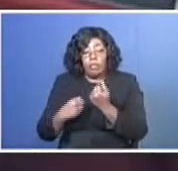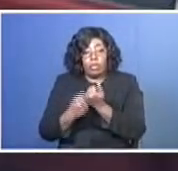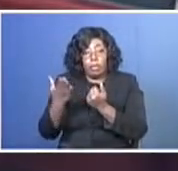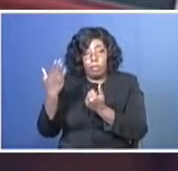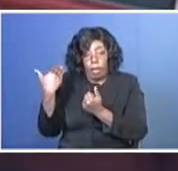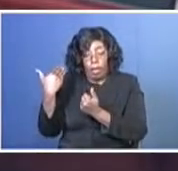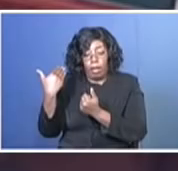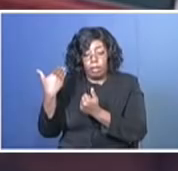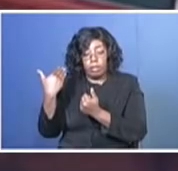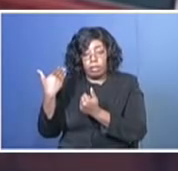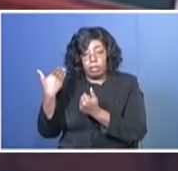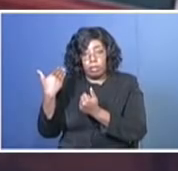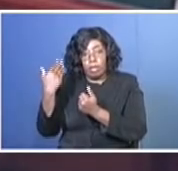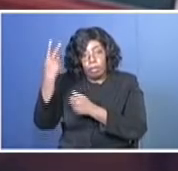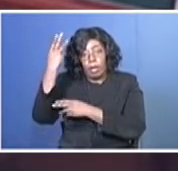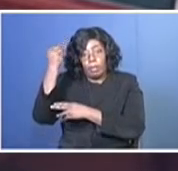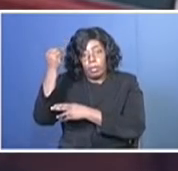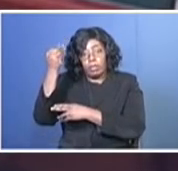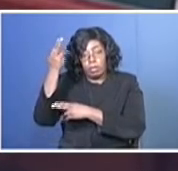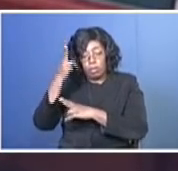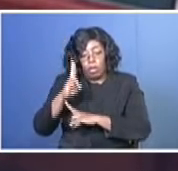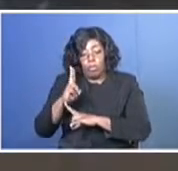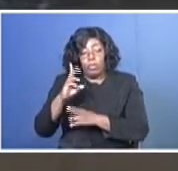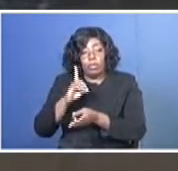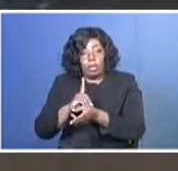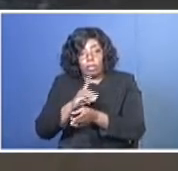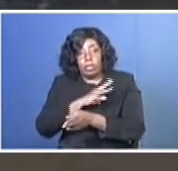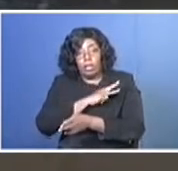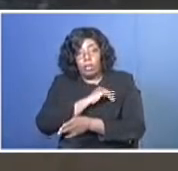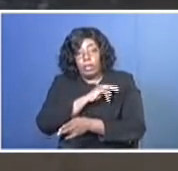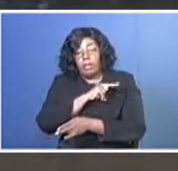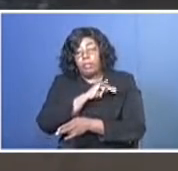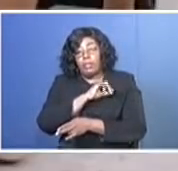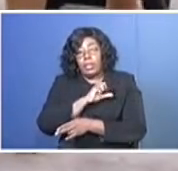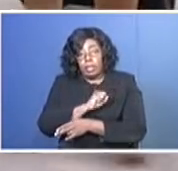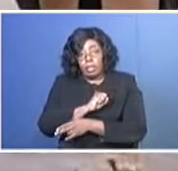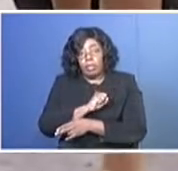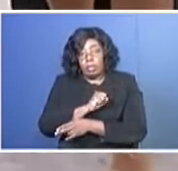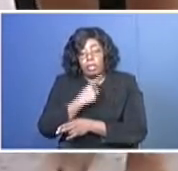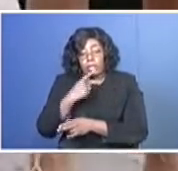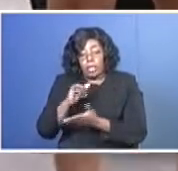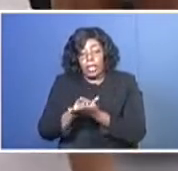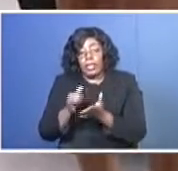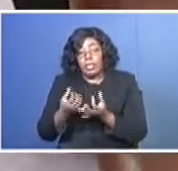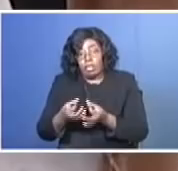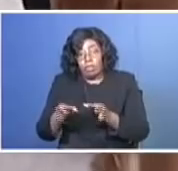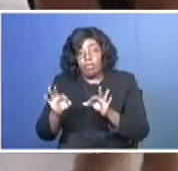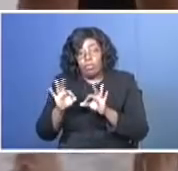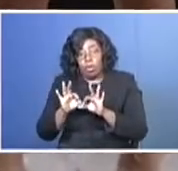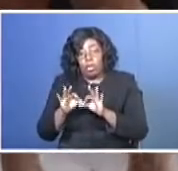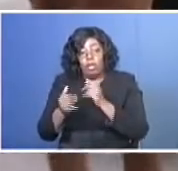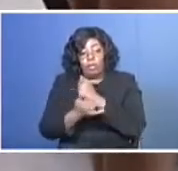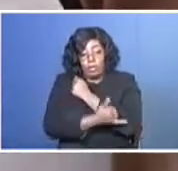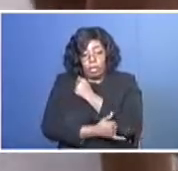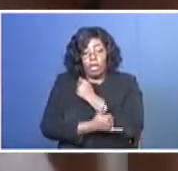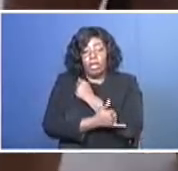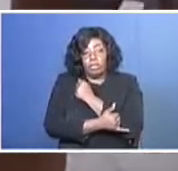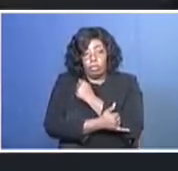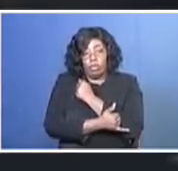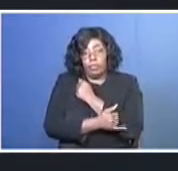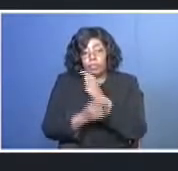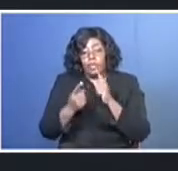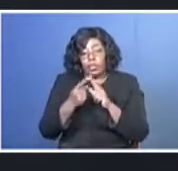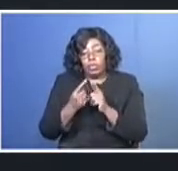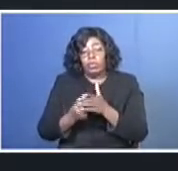Prime Minister and Killarney MP, the Most Honourable Dr. Hubert Minnis, who too agrees it's vital to the country's continued efforts